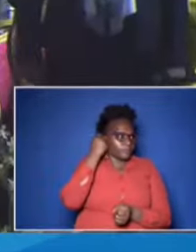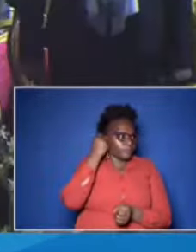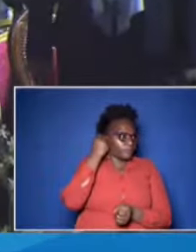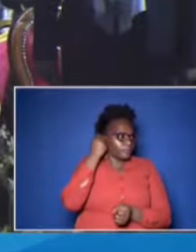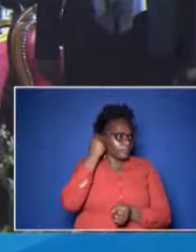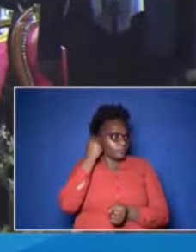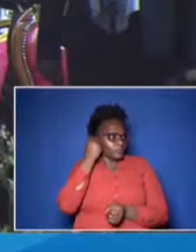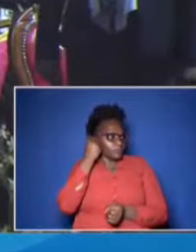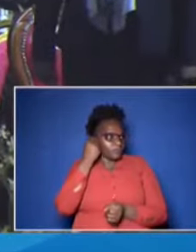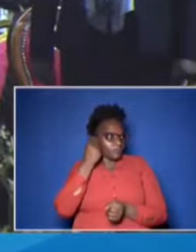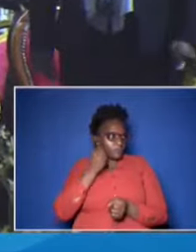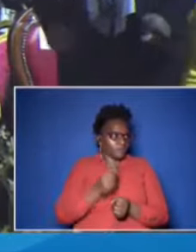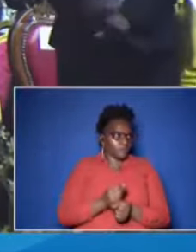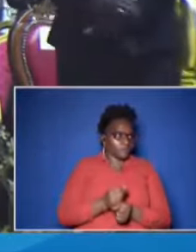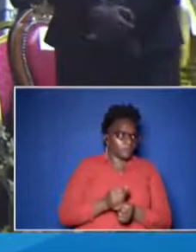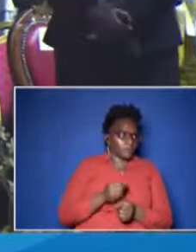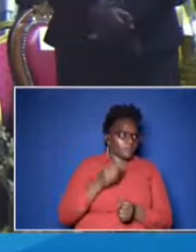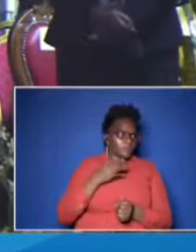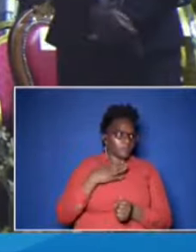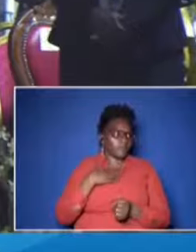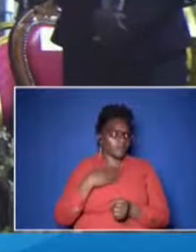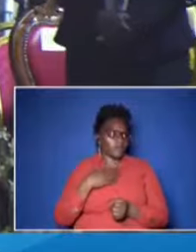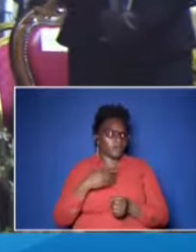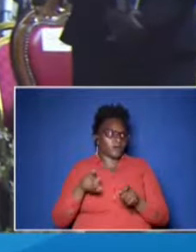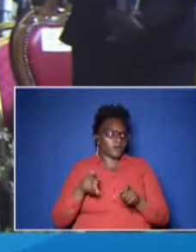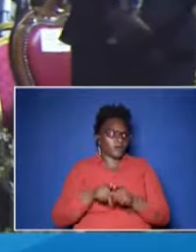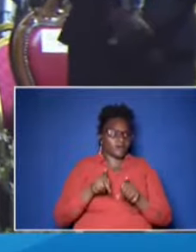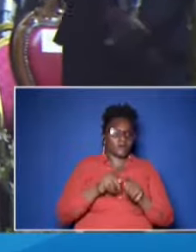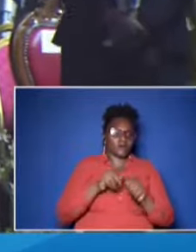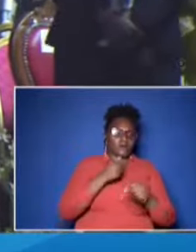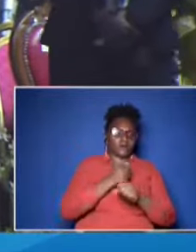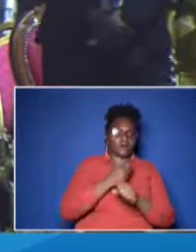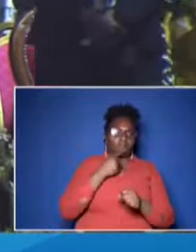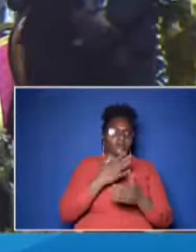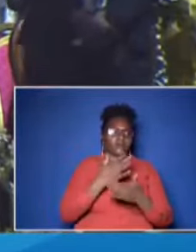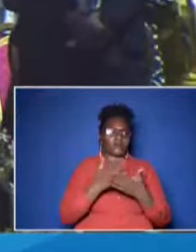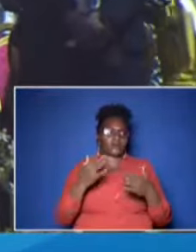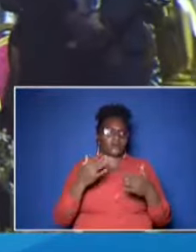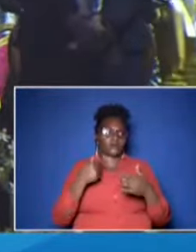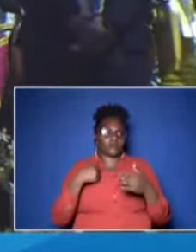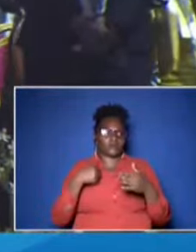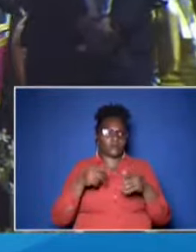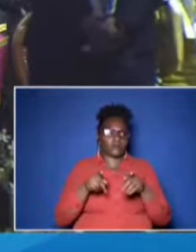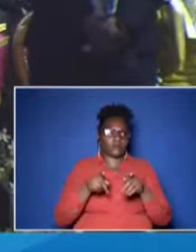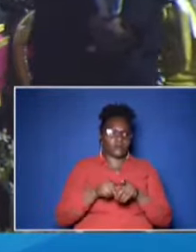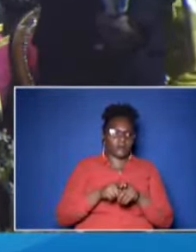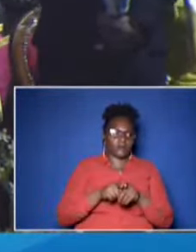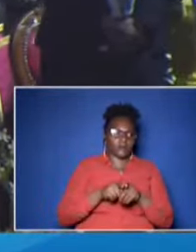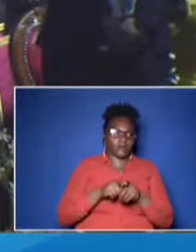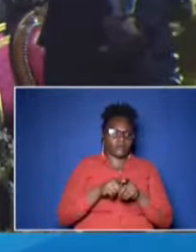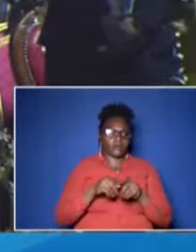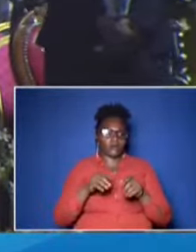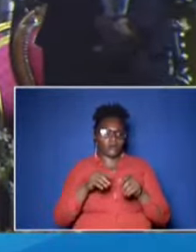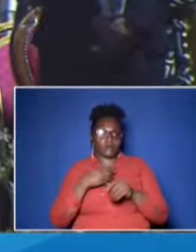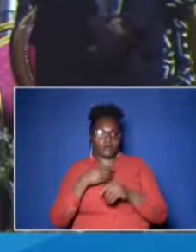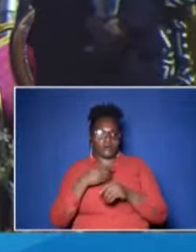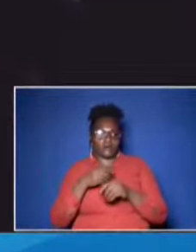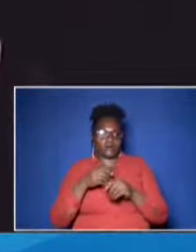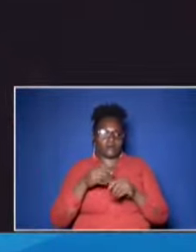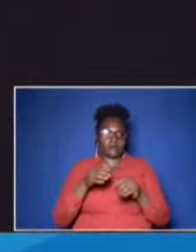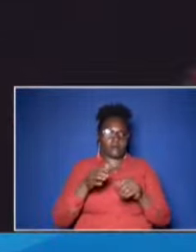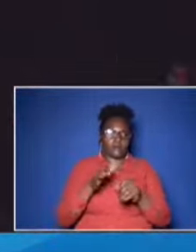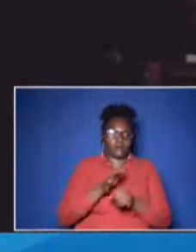Lord thir in my soul you want it Jo hands Jo hands Jo hands right here